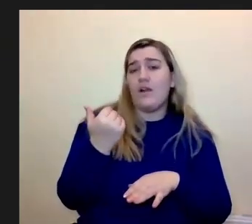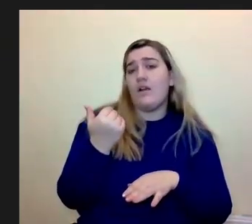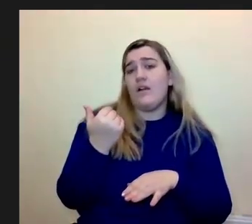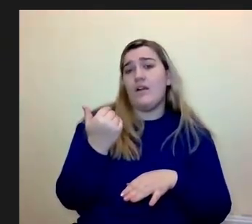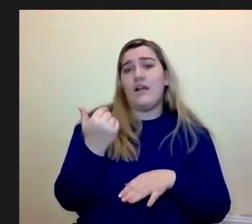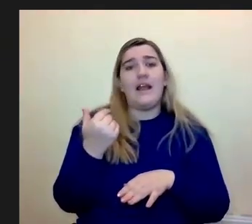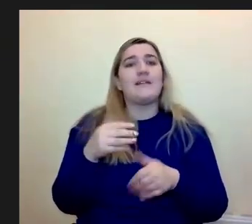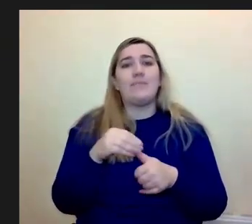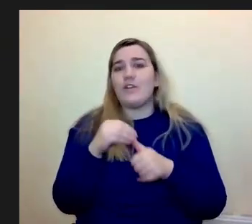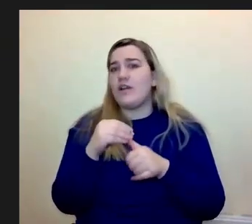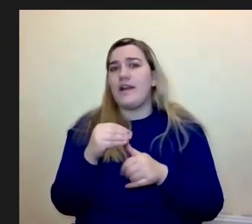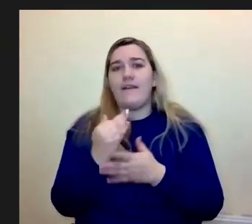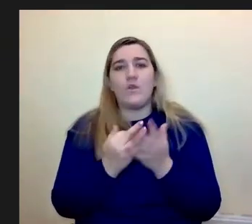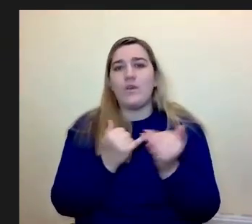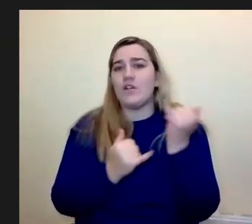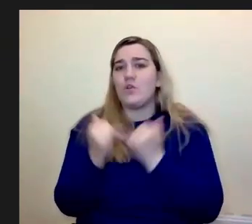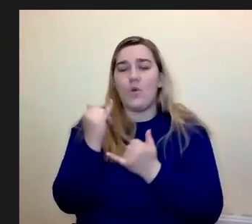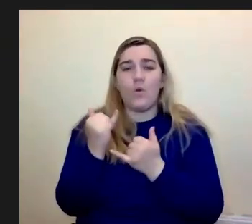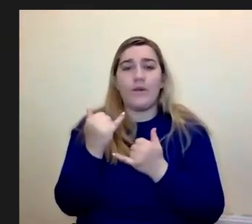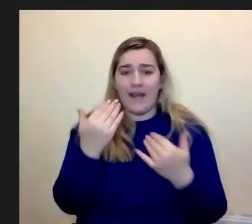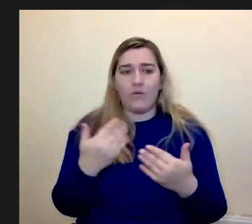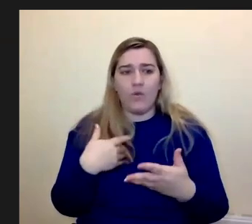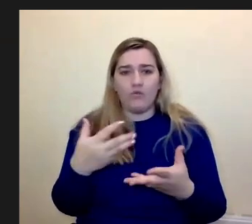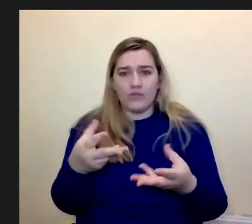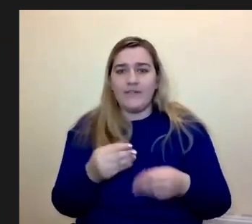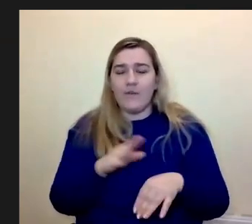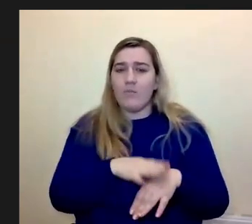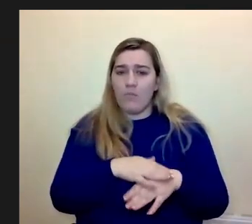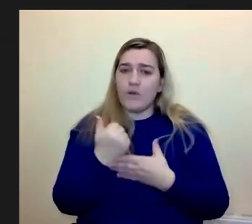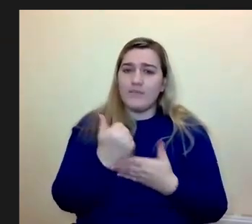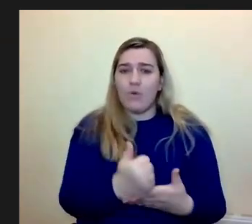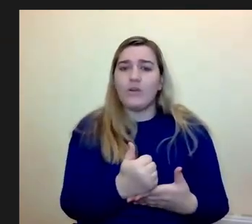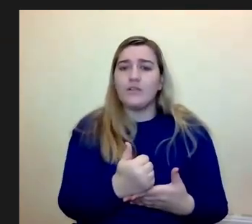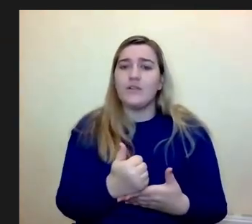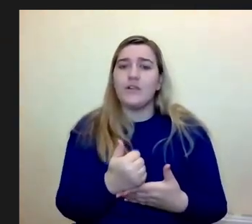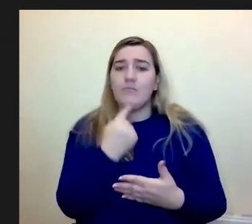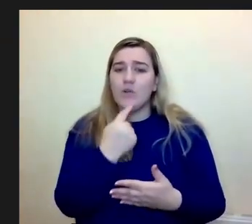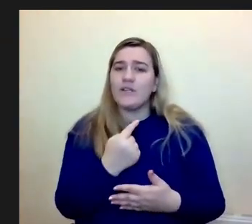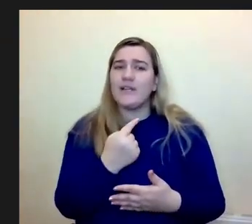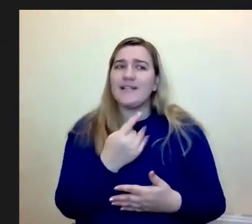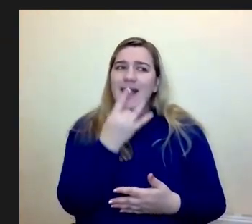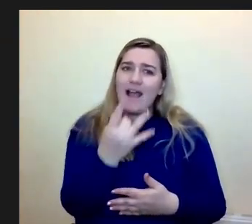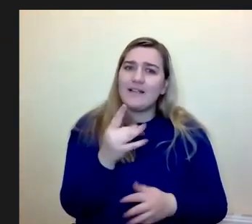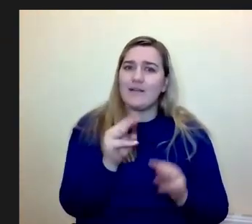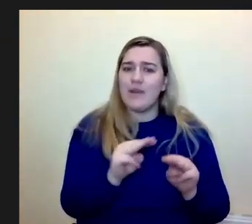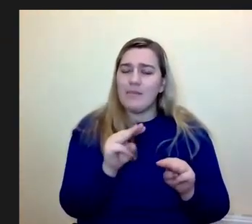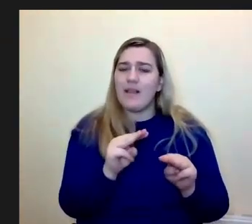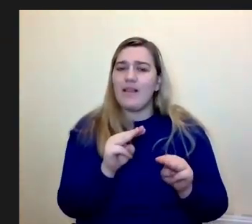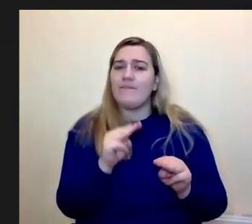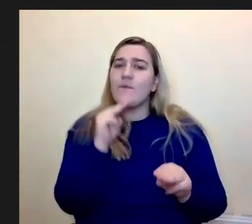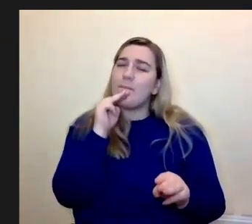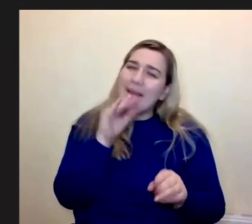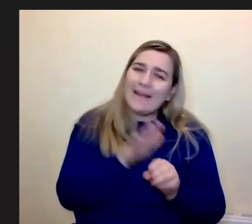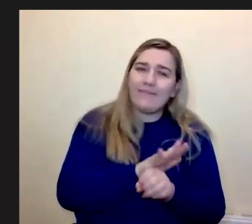ago. I think it's more meaningful to us people with disability